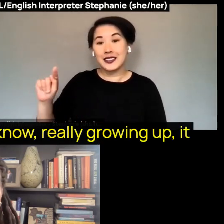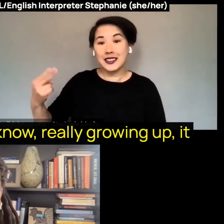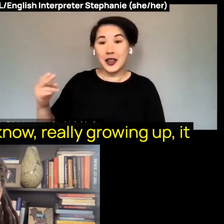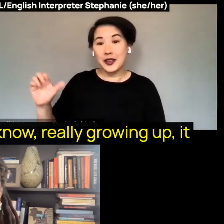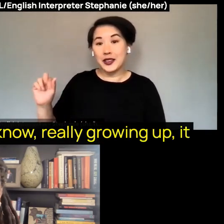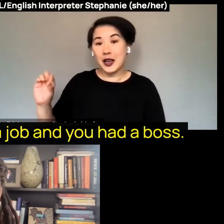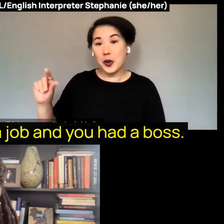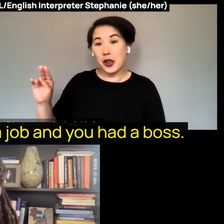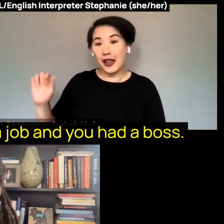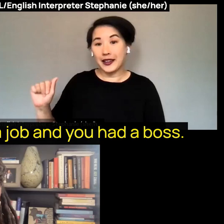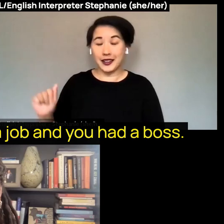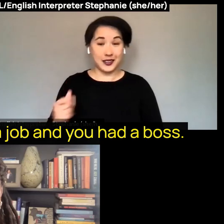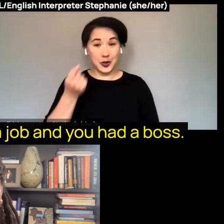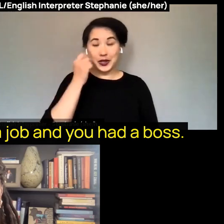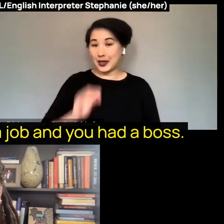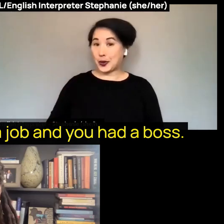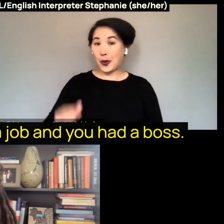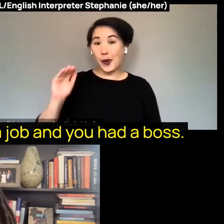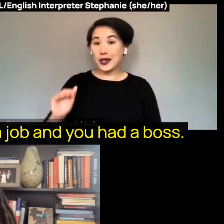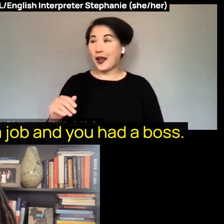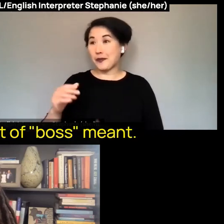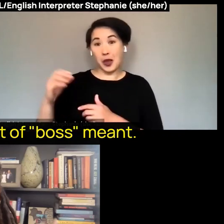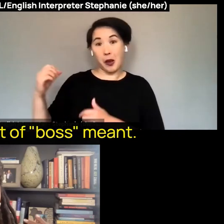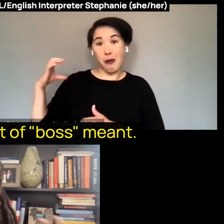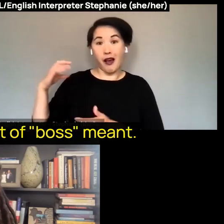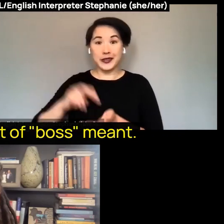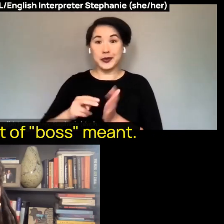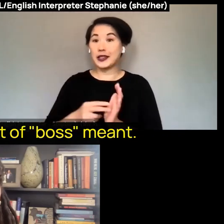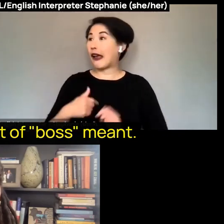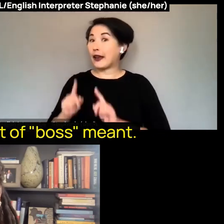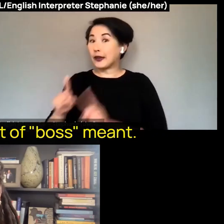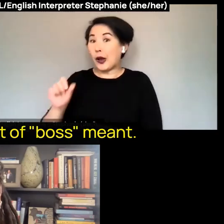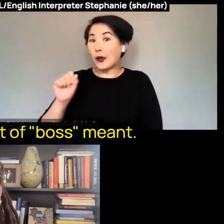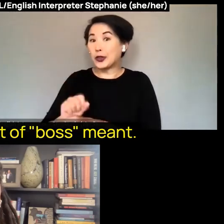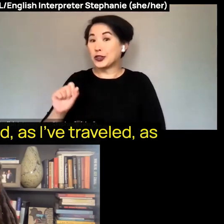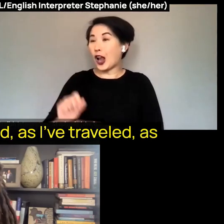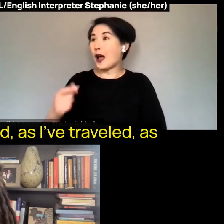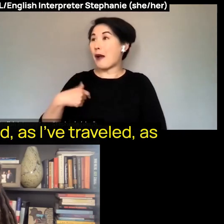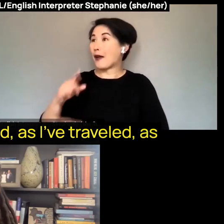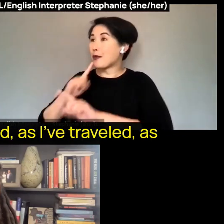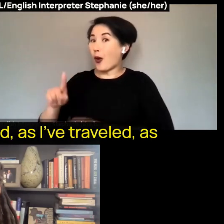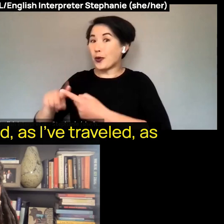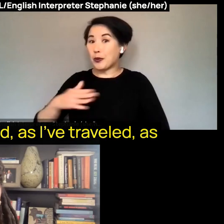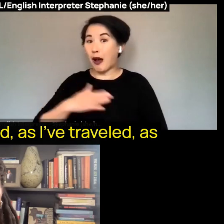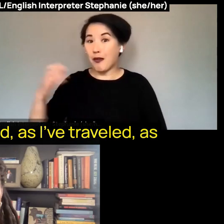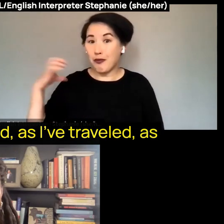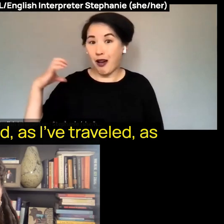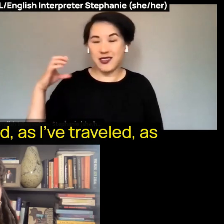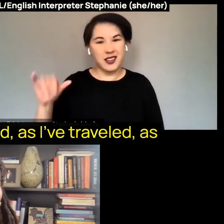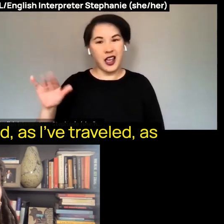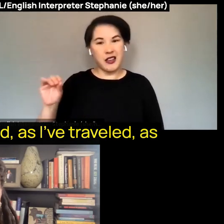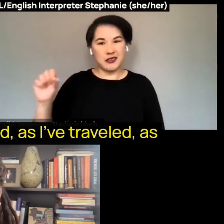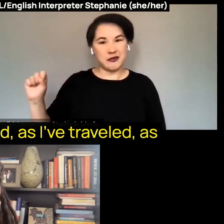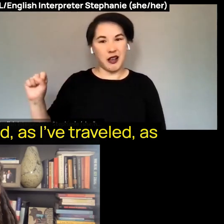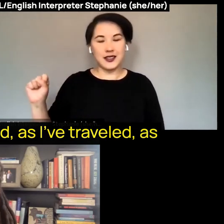really growing up, it was, you know, you went to a job and you had a boss. And so that's what sort of boss meant. And sort of as I've evolved,